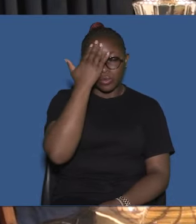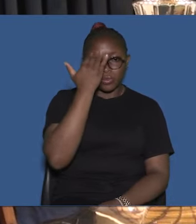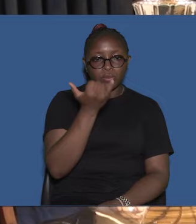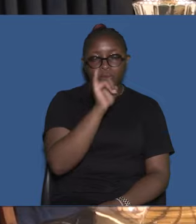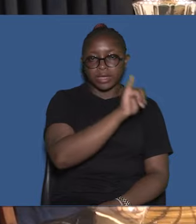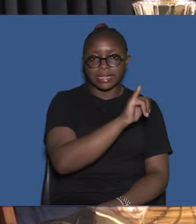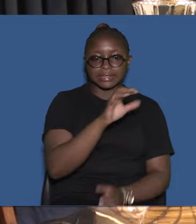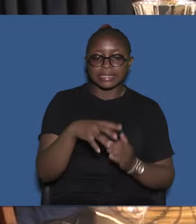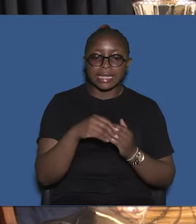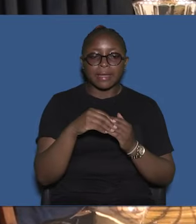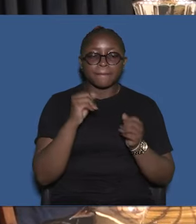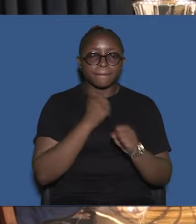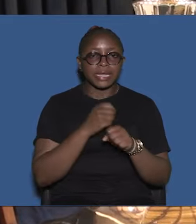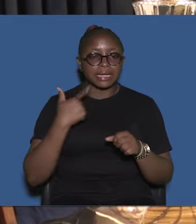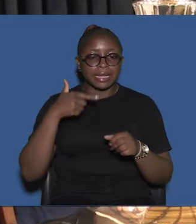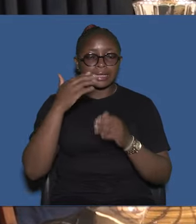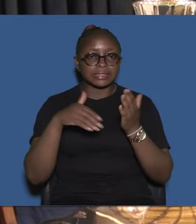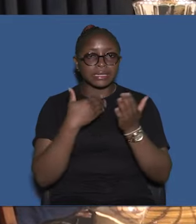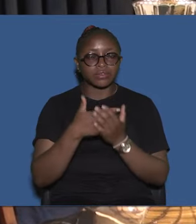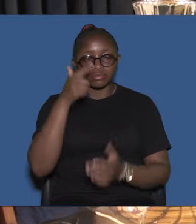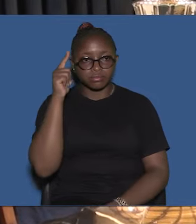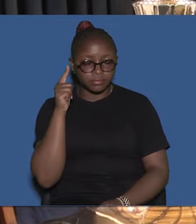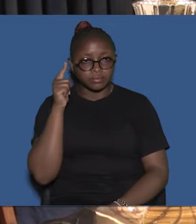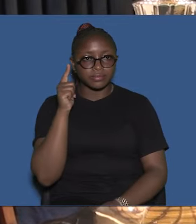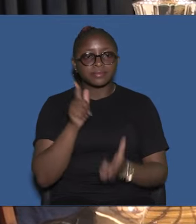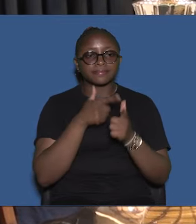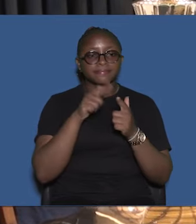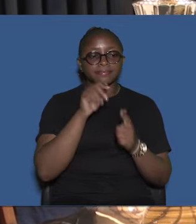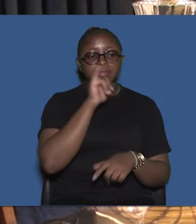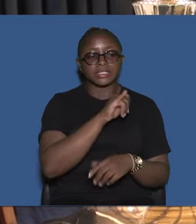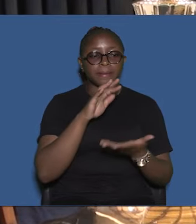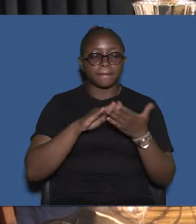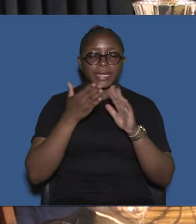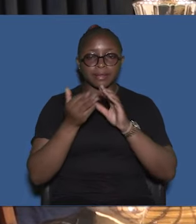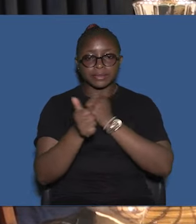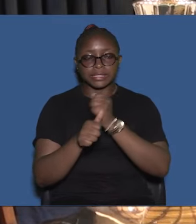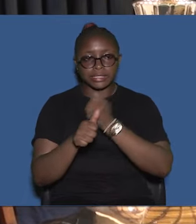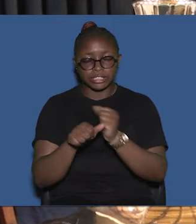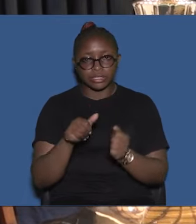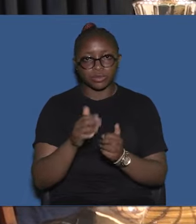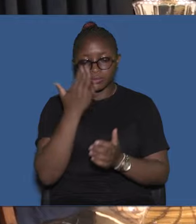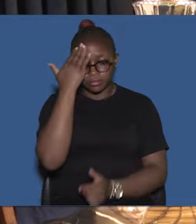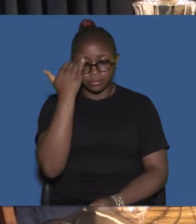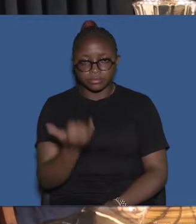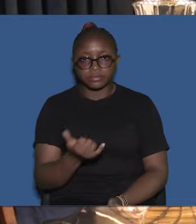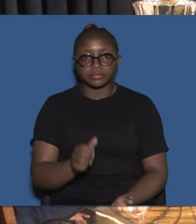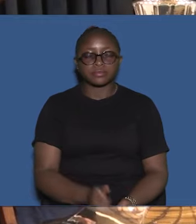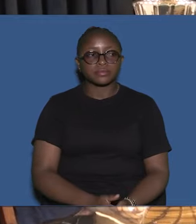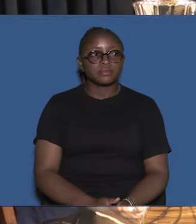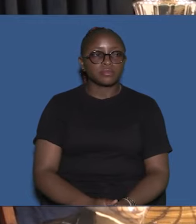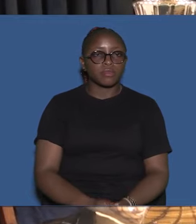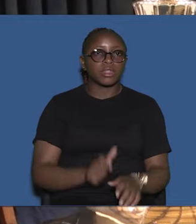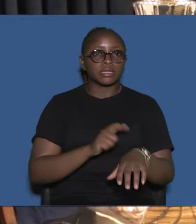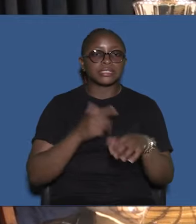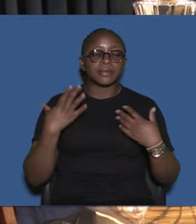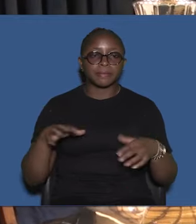legalism, and so it became a danger in that church, was because when people are kind to the